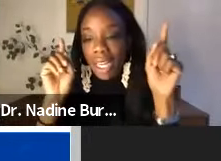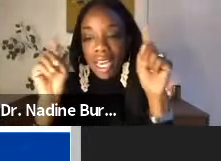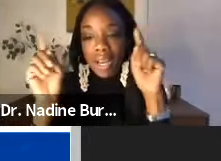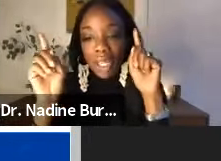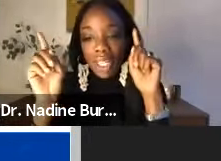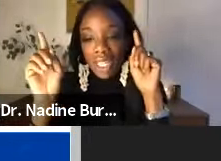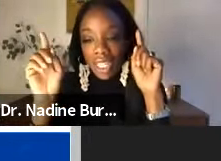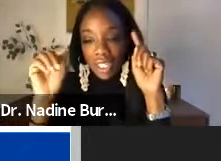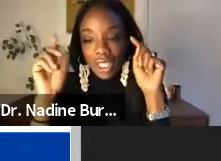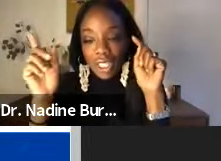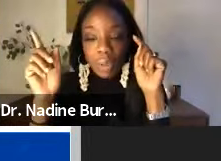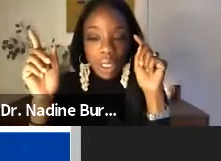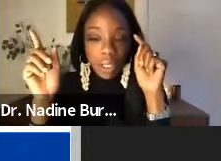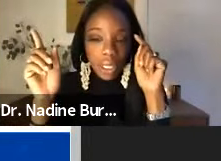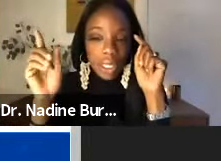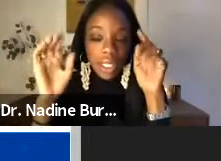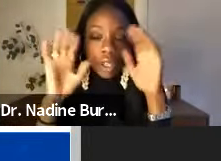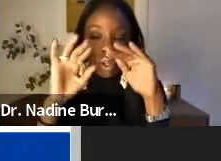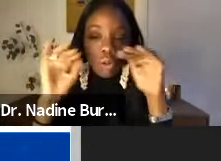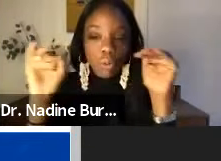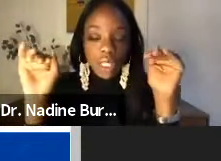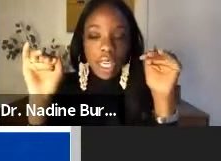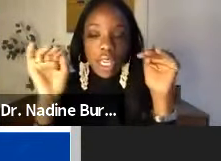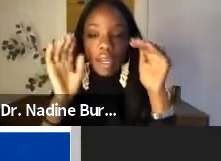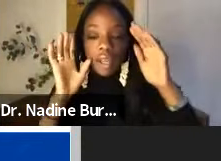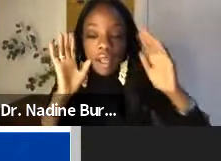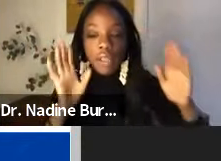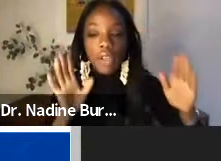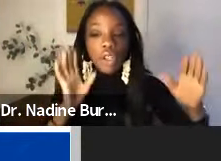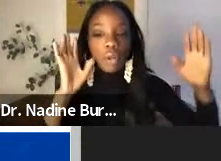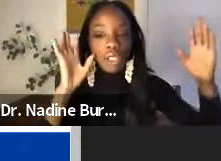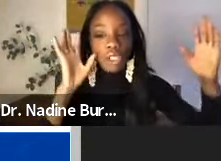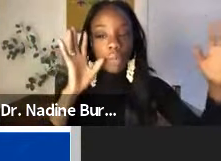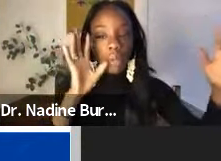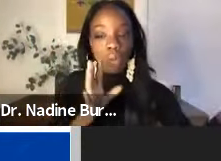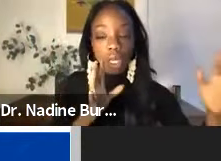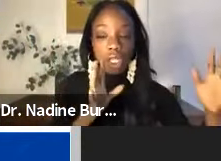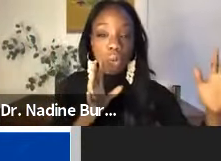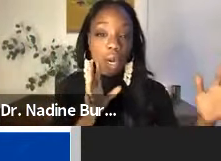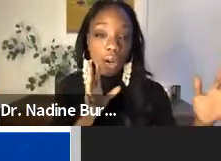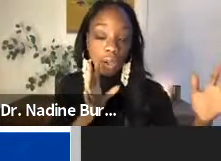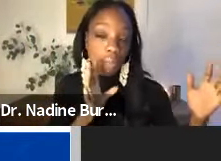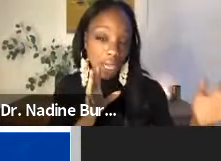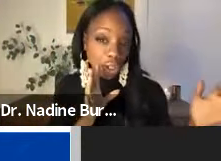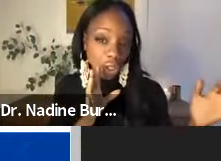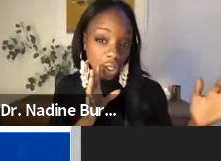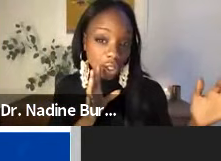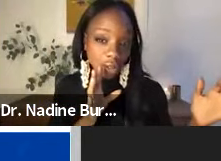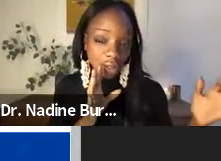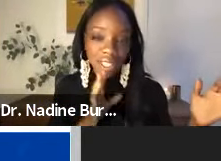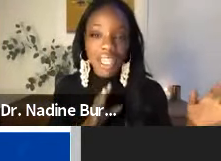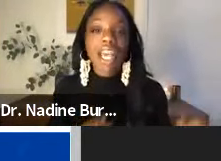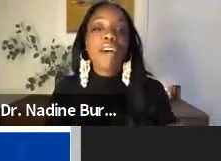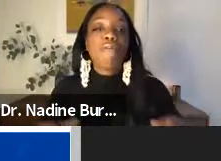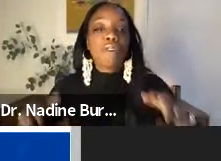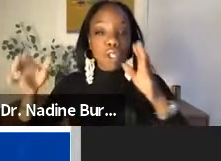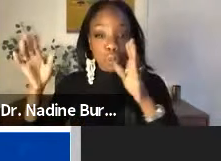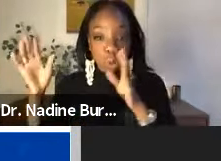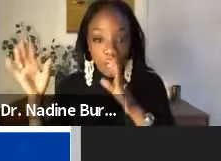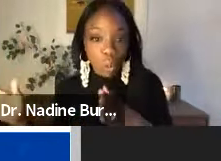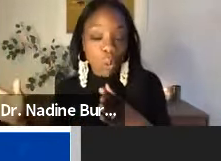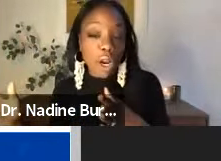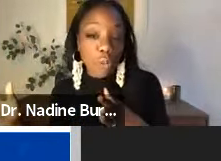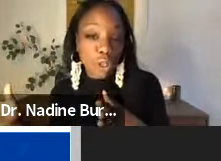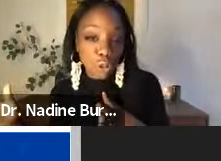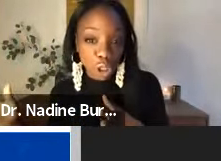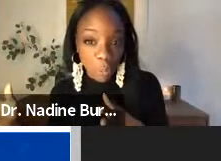I want to do a little assist here with saying there's a question about what is required in My Turn, yes, versus